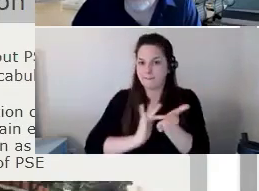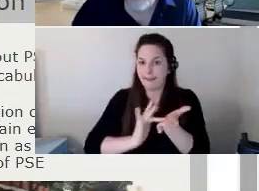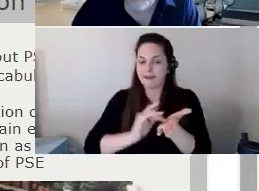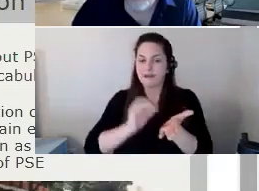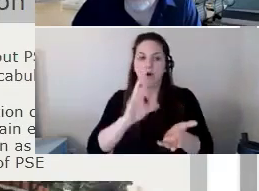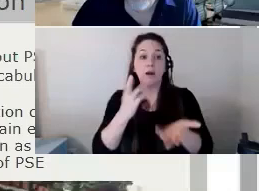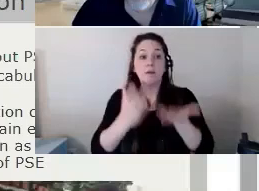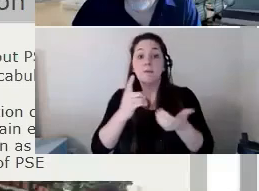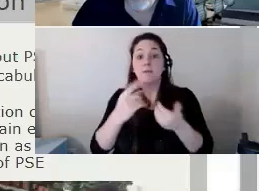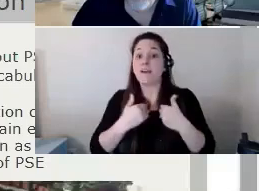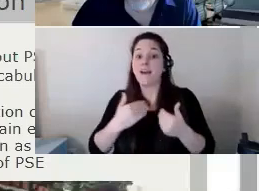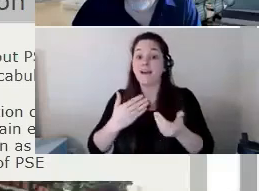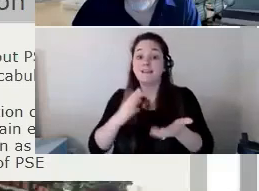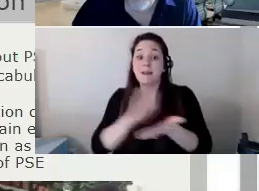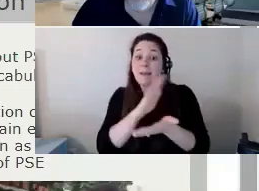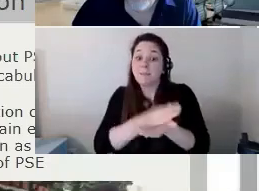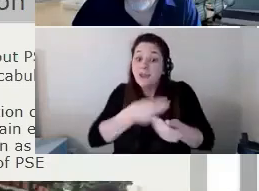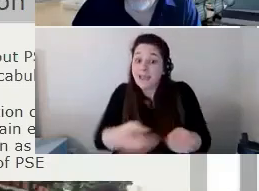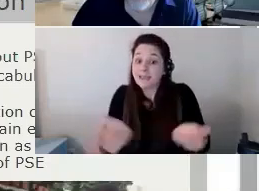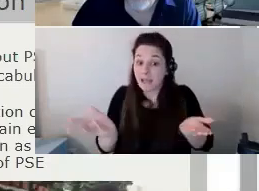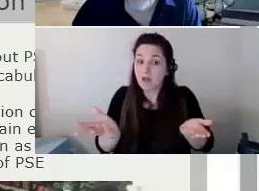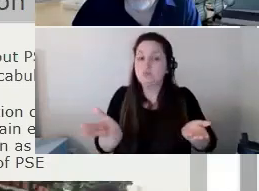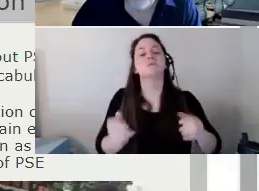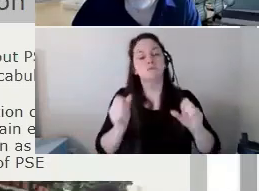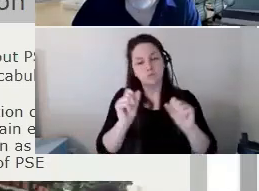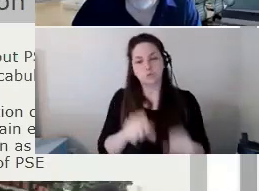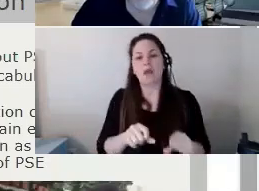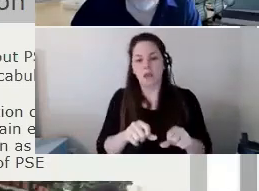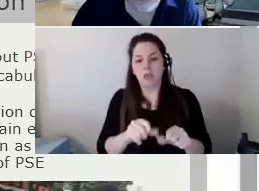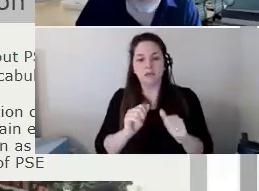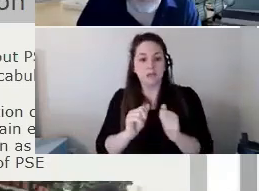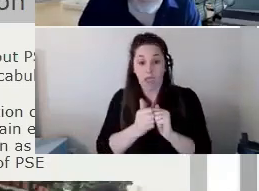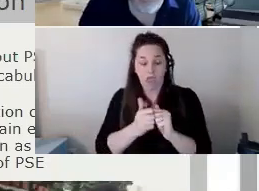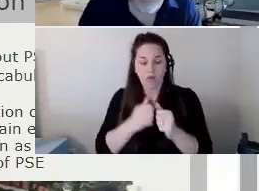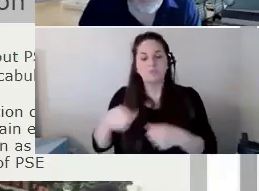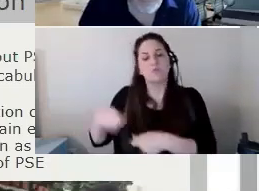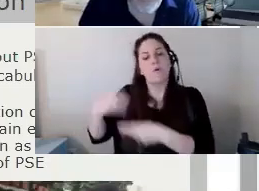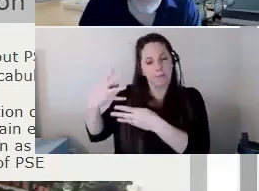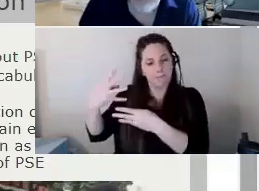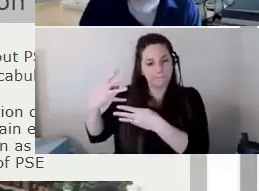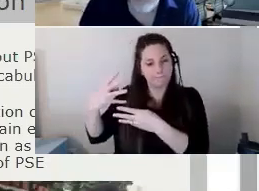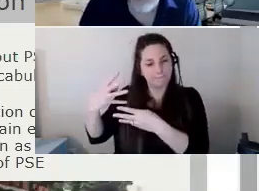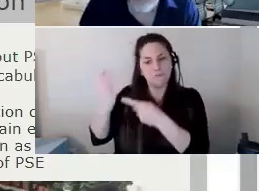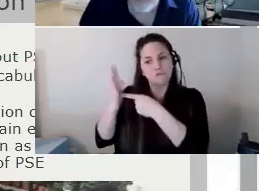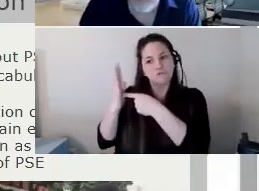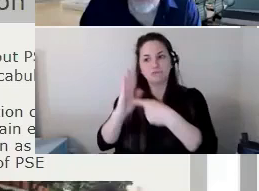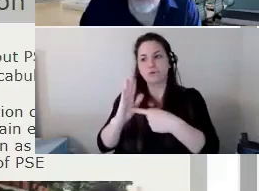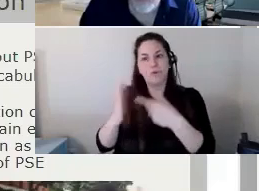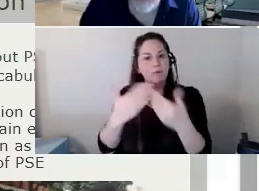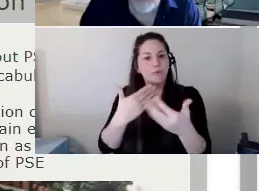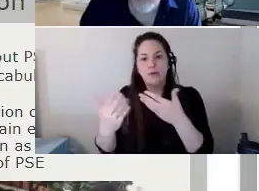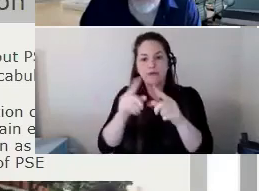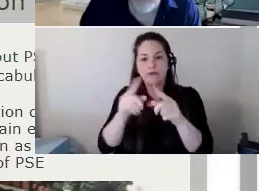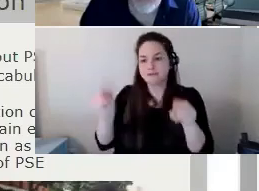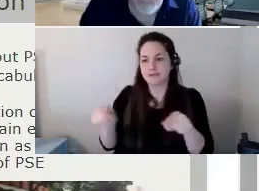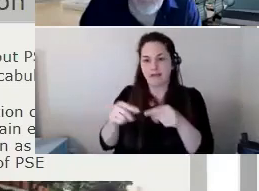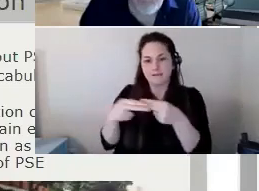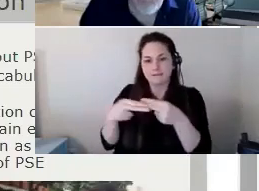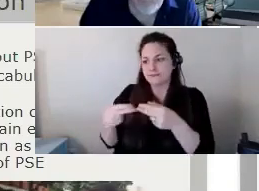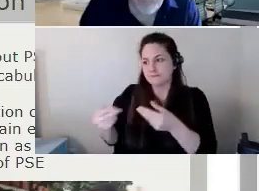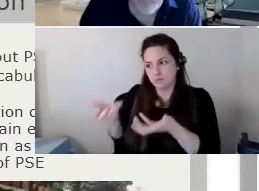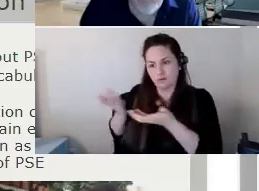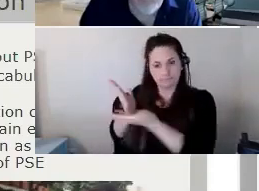had a handout. You'll be able to do that by pulling it up and showing whatever slide here you would want